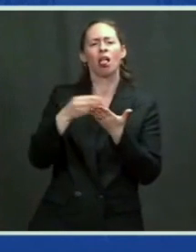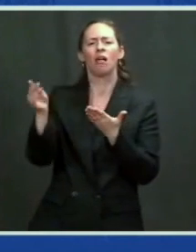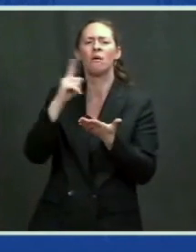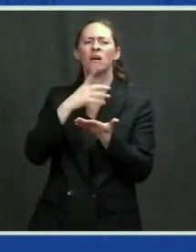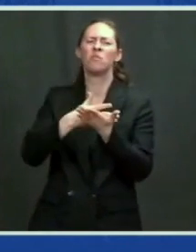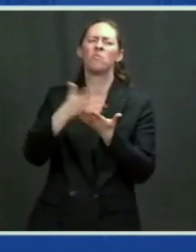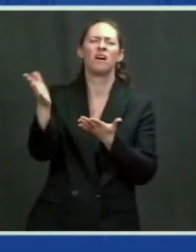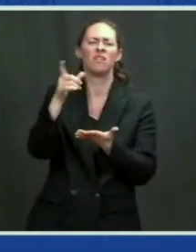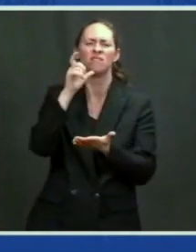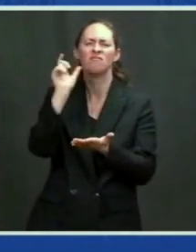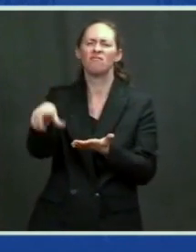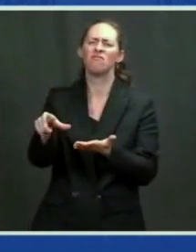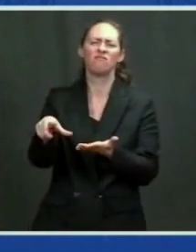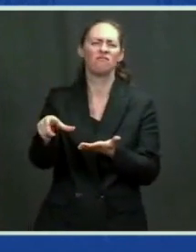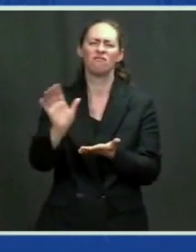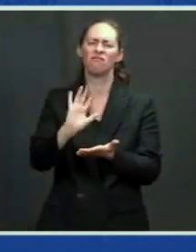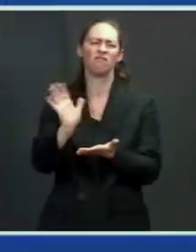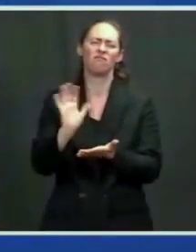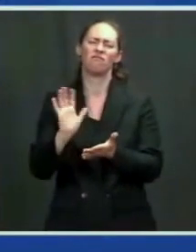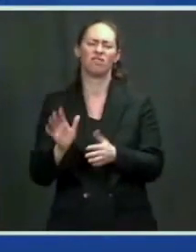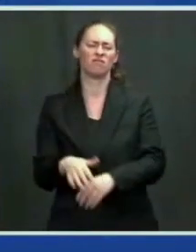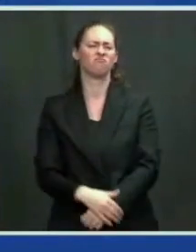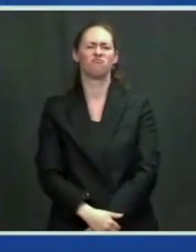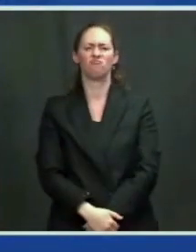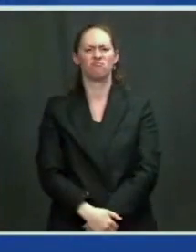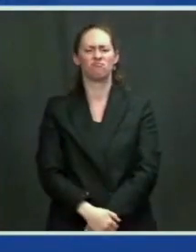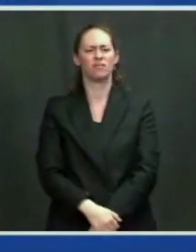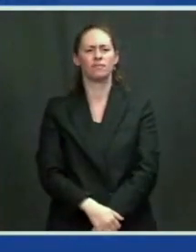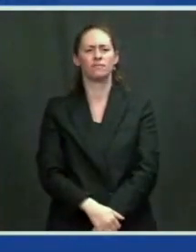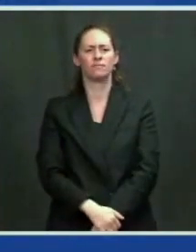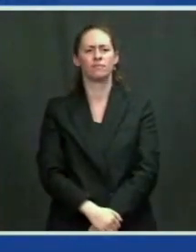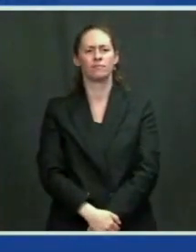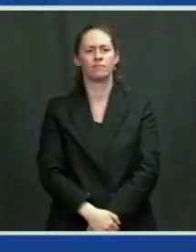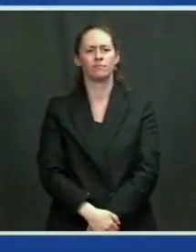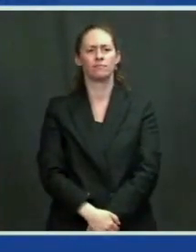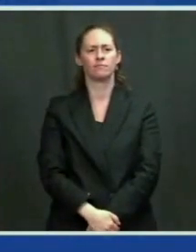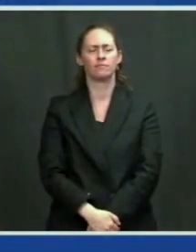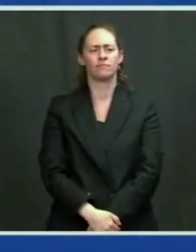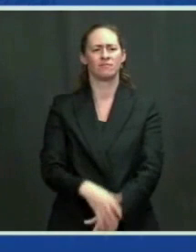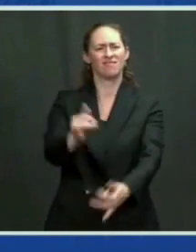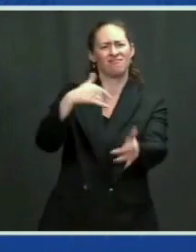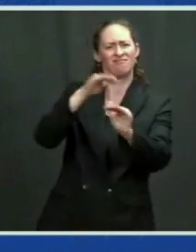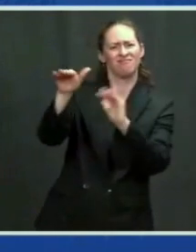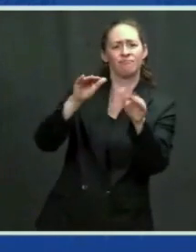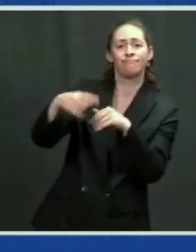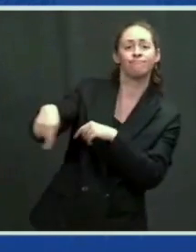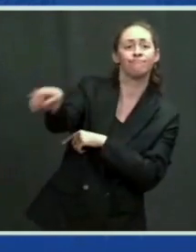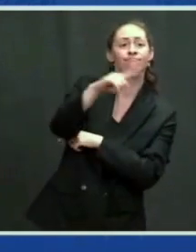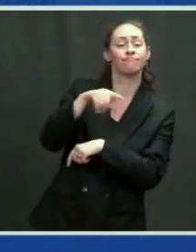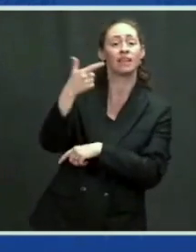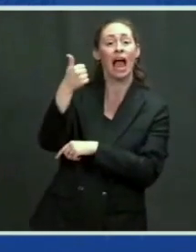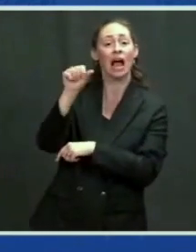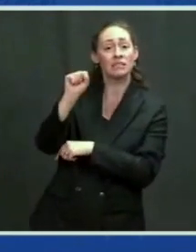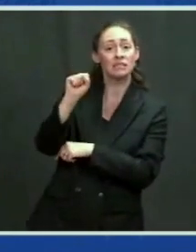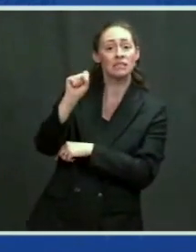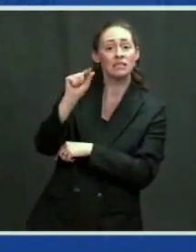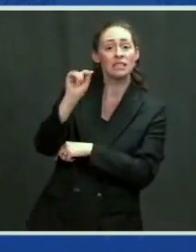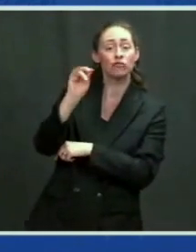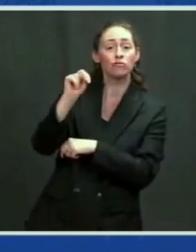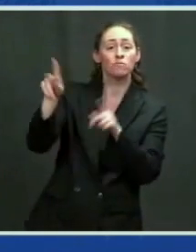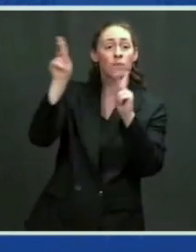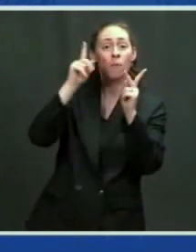gas stations. Do not, I repeat, do not try to take advantage of consumers during this